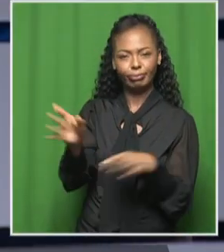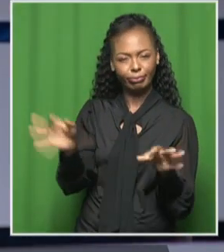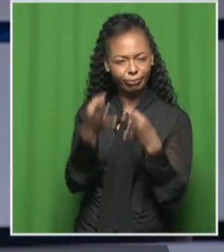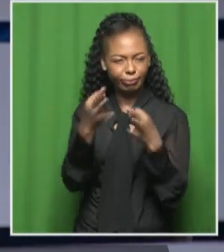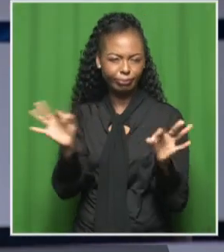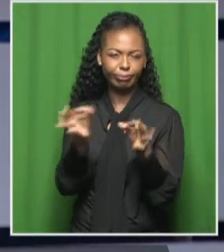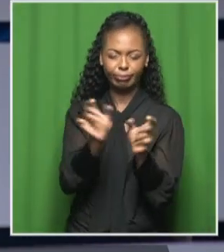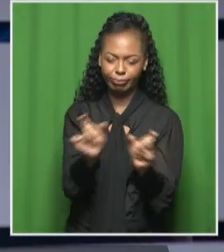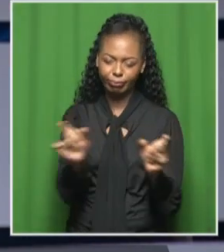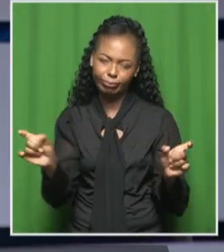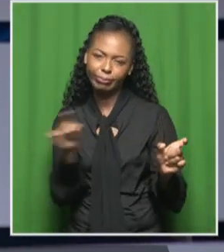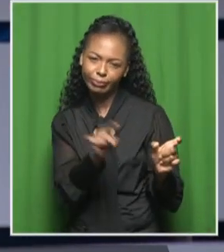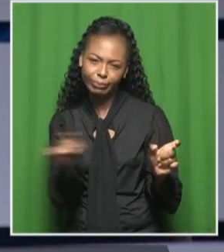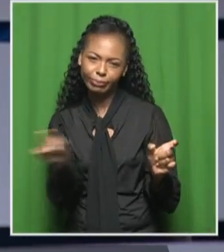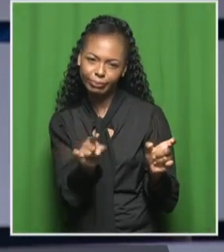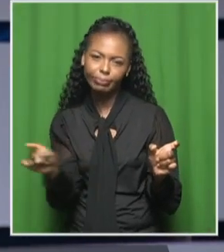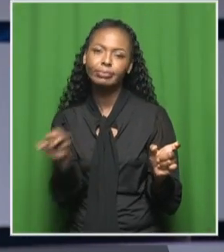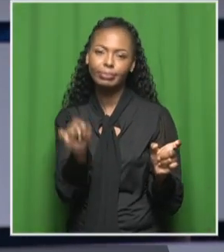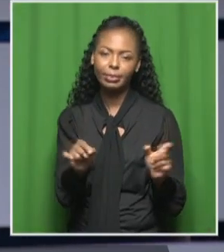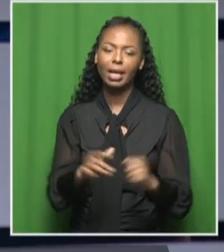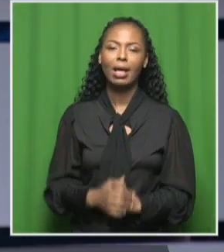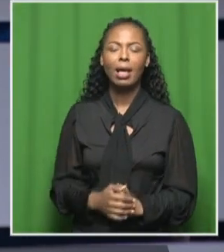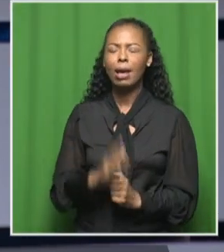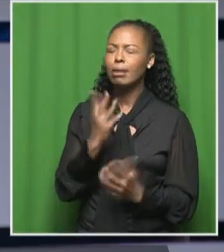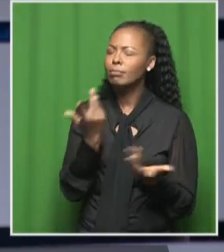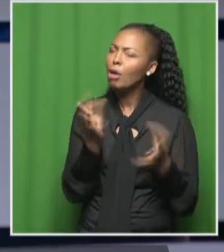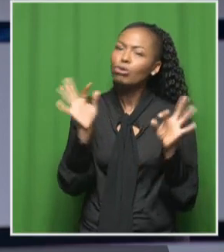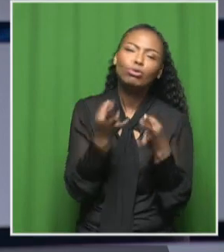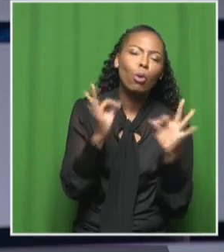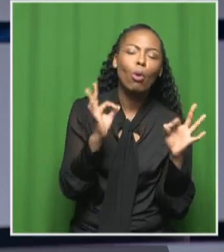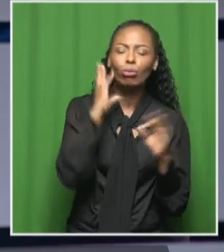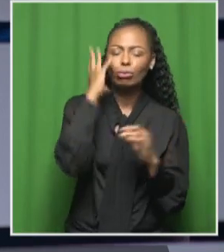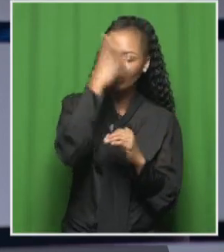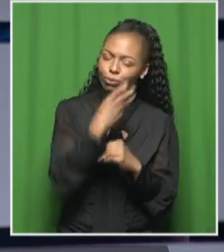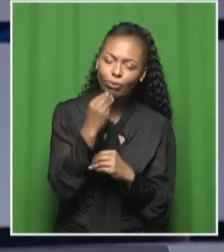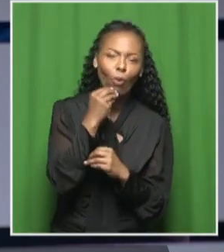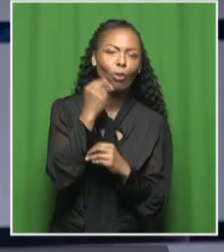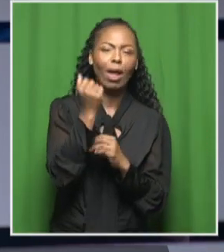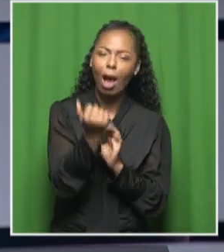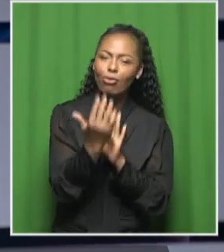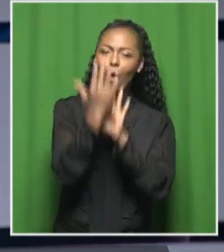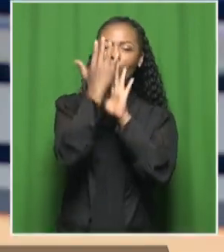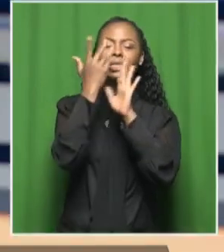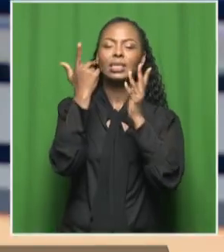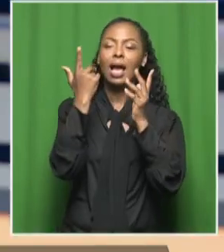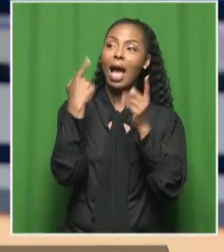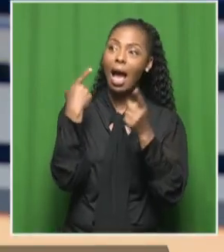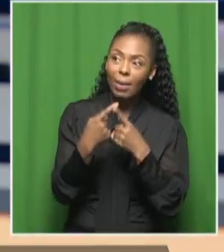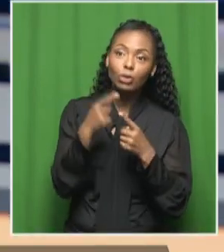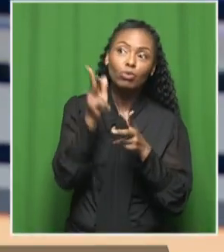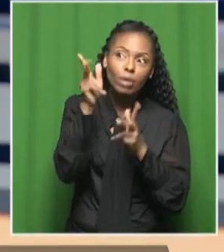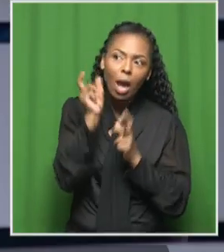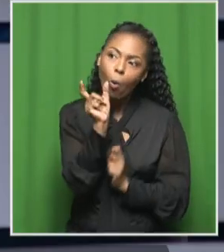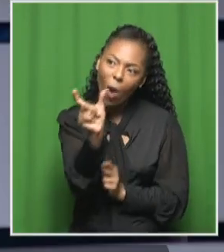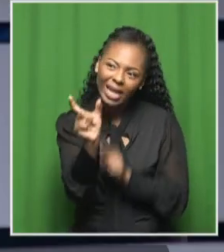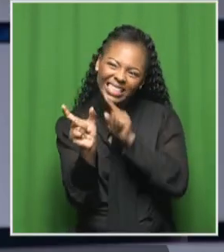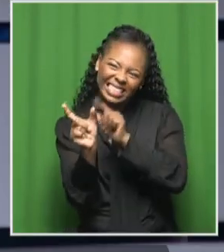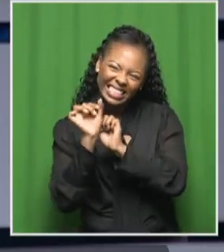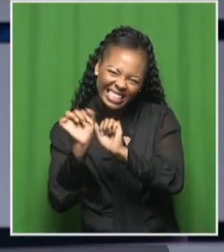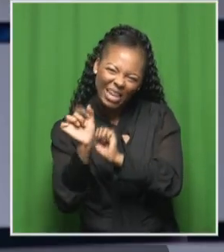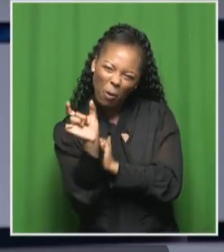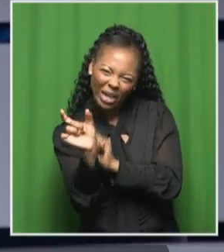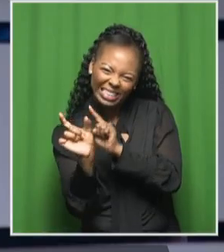so beautiful melody-wise, and the approach to it. Until you listen to the words. Until you listen to the words. And you realize